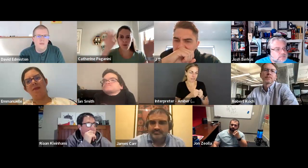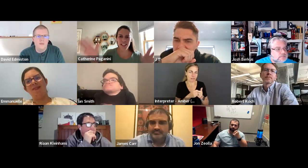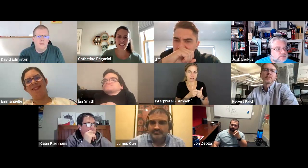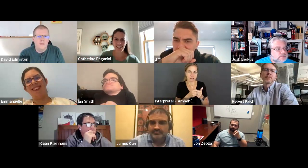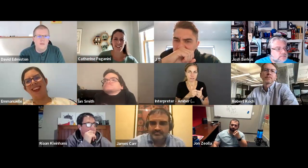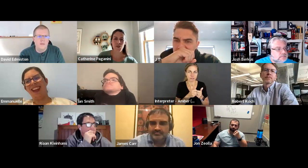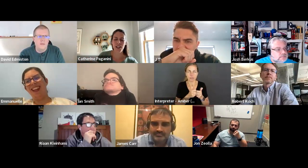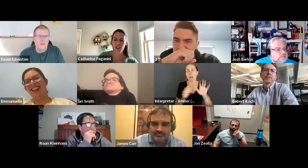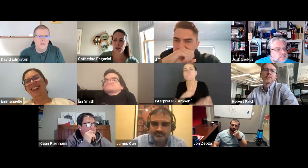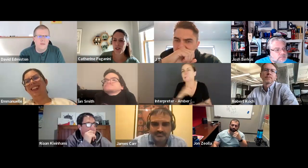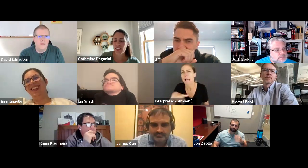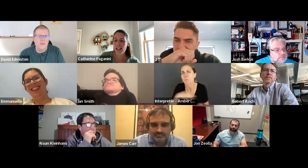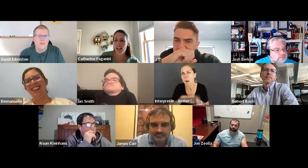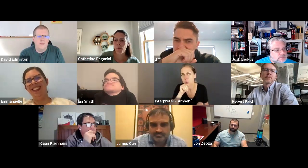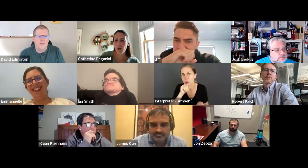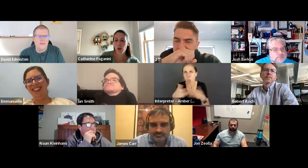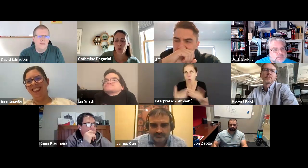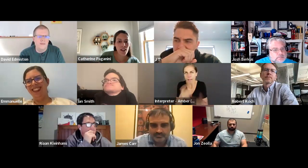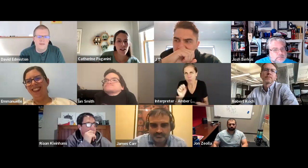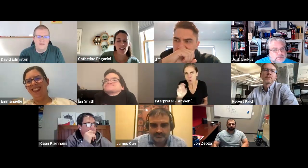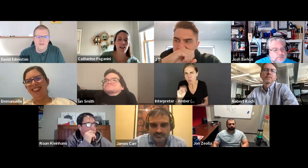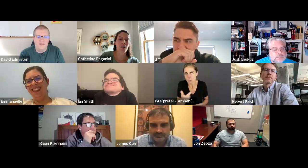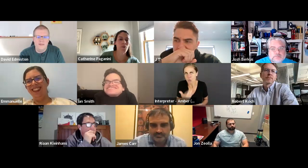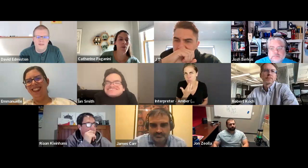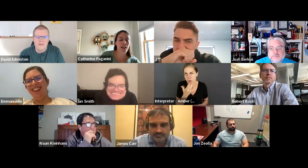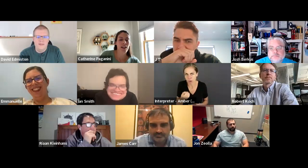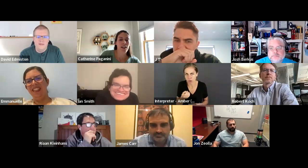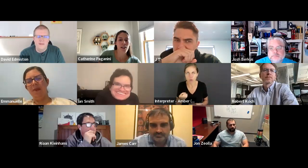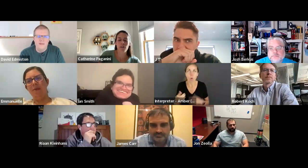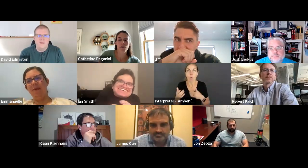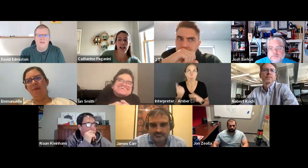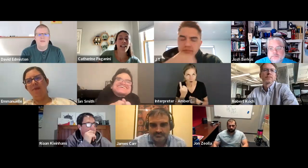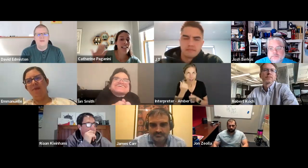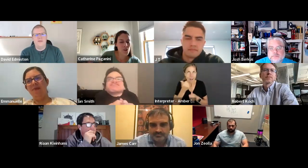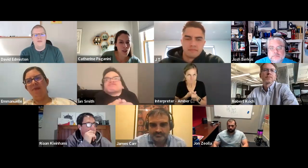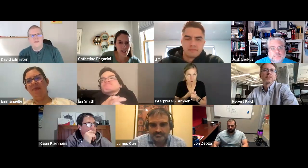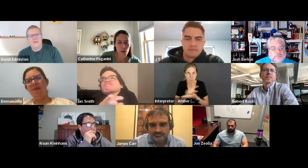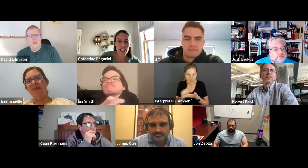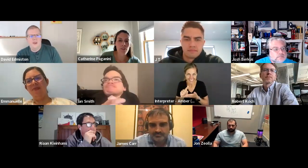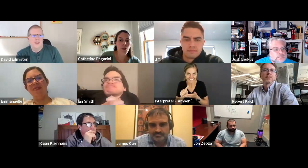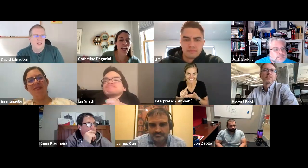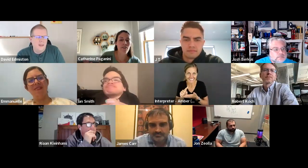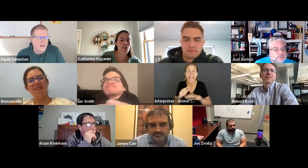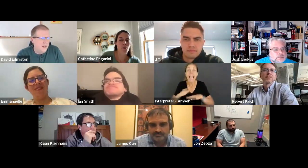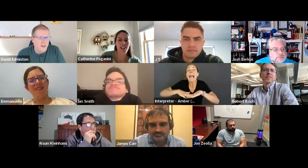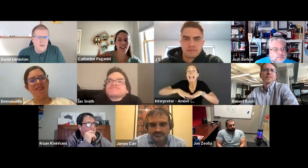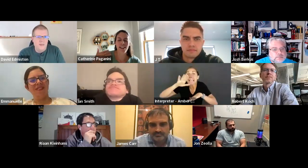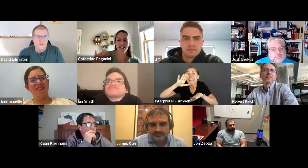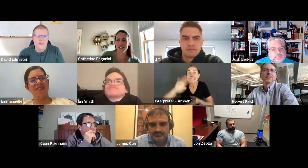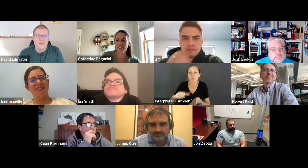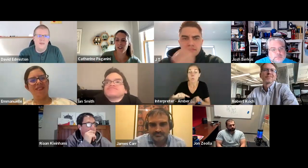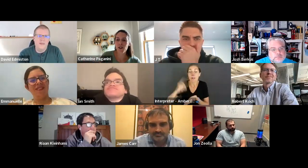whatever social media you want to use per week, if at least once a week. Like if we have